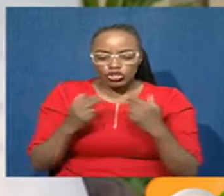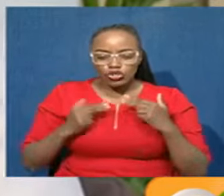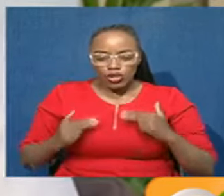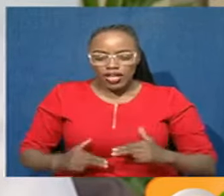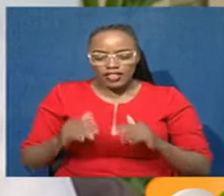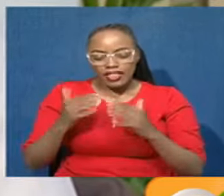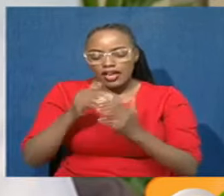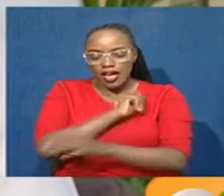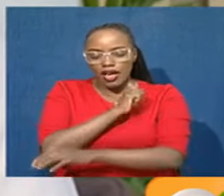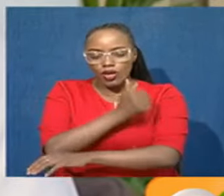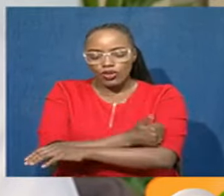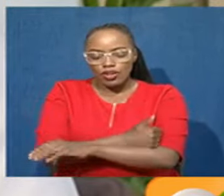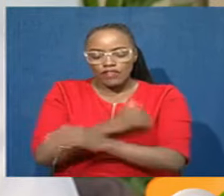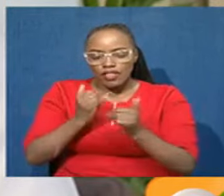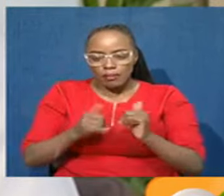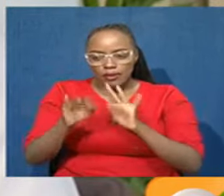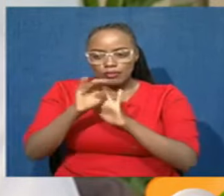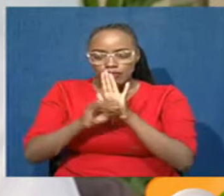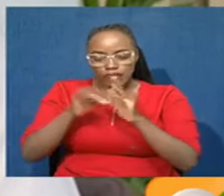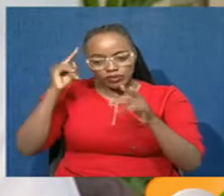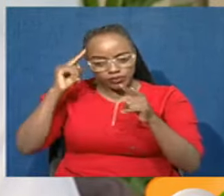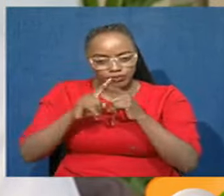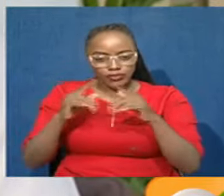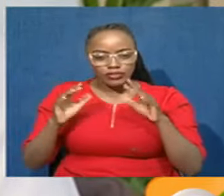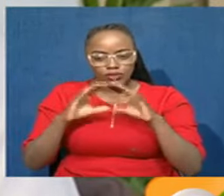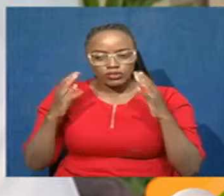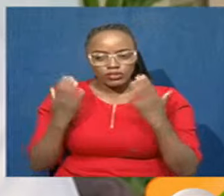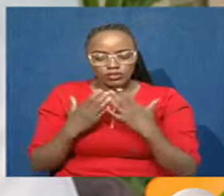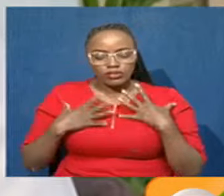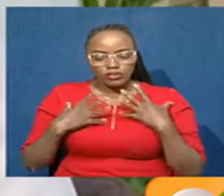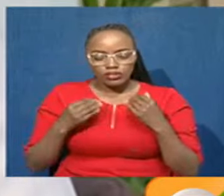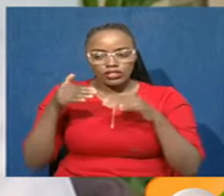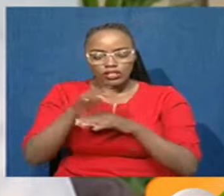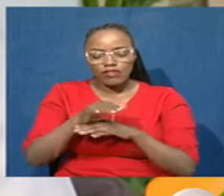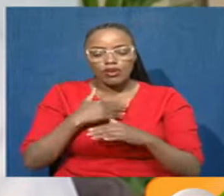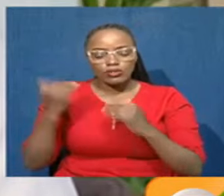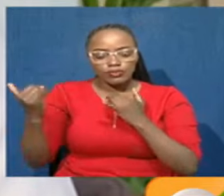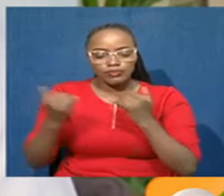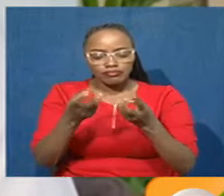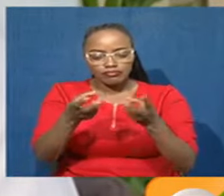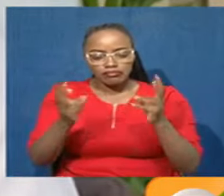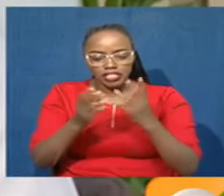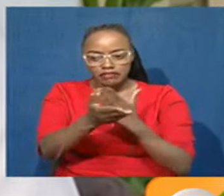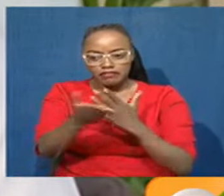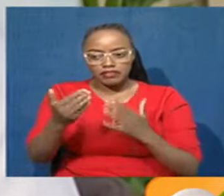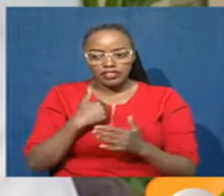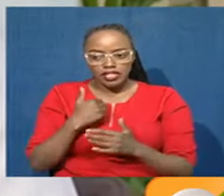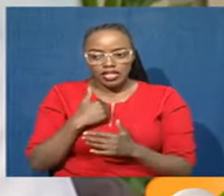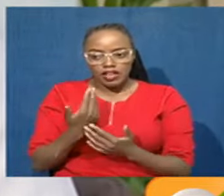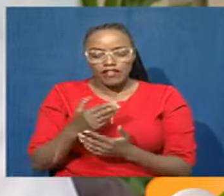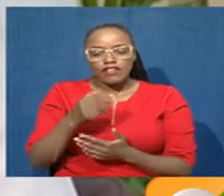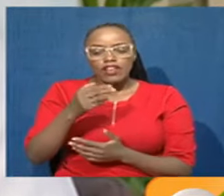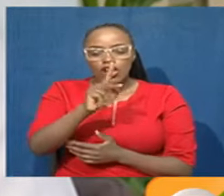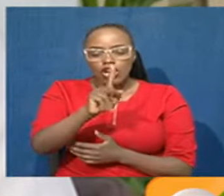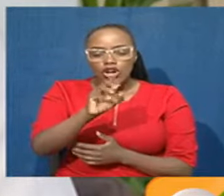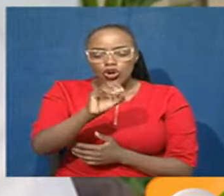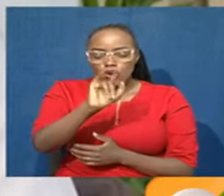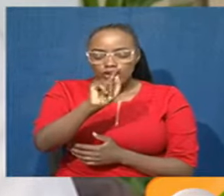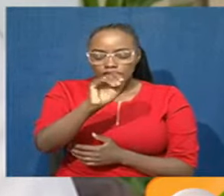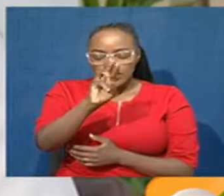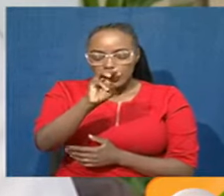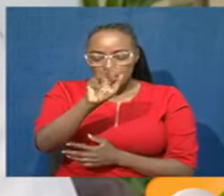of the program that is towards universal health coverage. I want to start by introducing my panel here. I have Hazel Koitaba, who is the